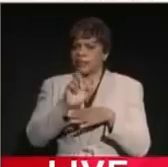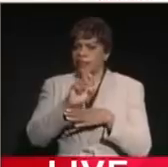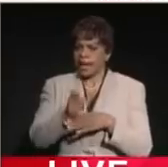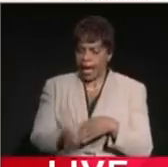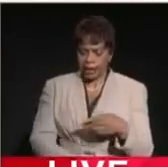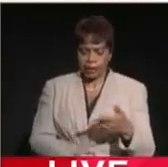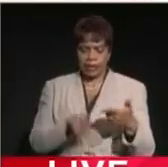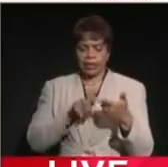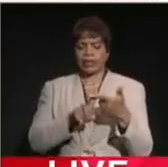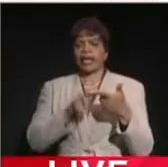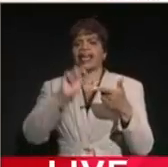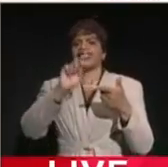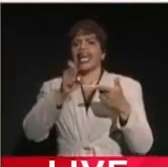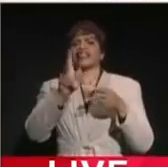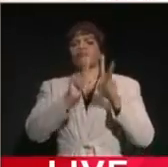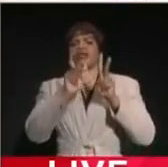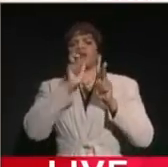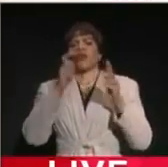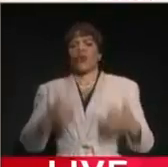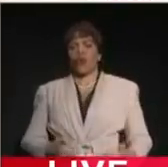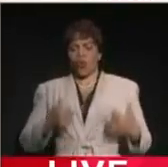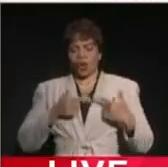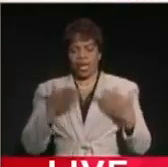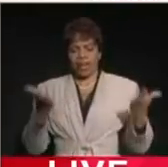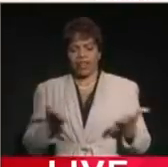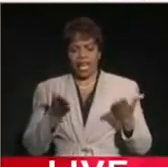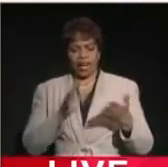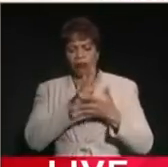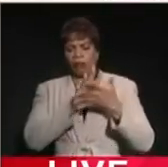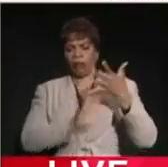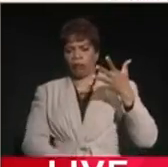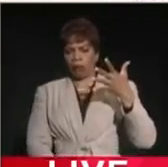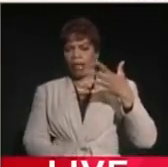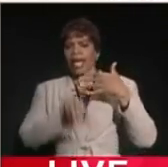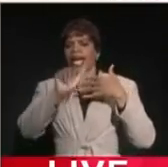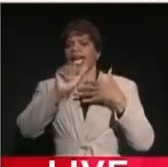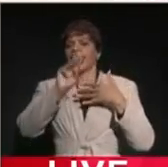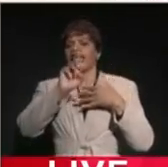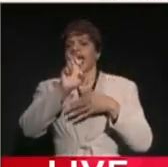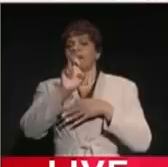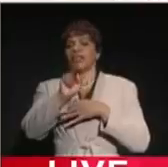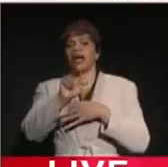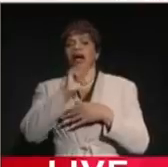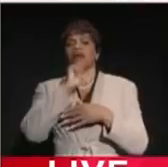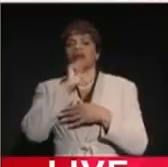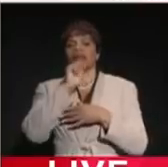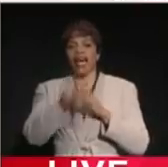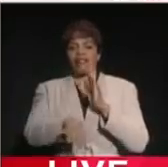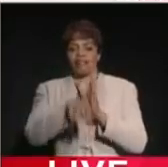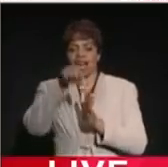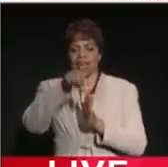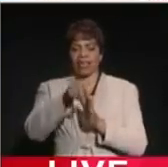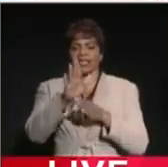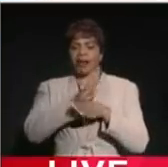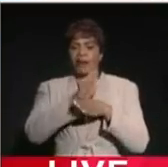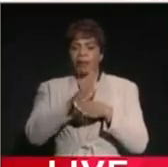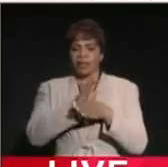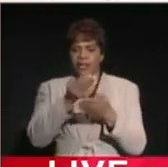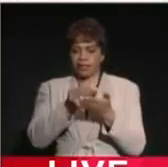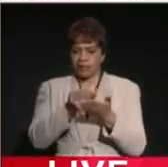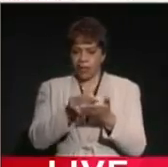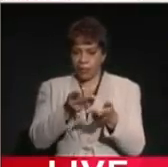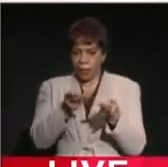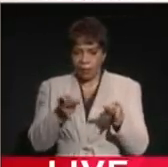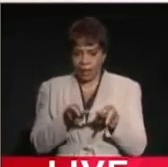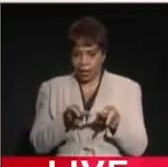taxes on people who live here. And Amazon will not find New Jersey a business-friendly place anymore. Well, Mr. Murphy. May I? First of all, I